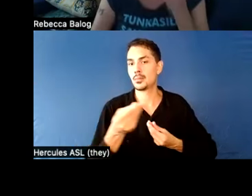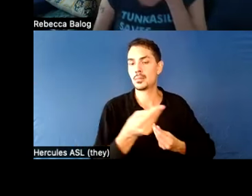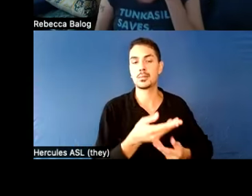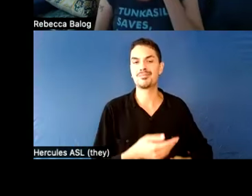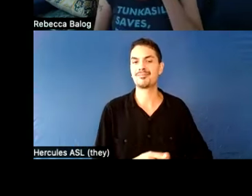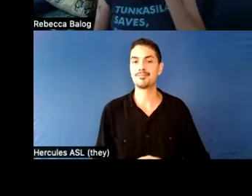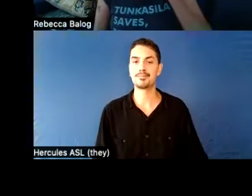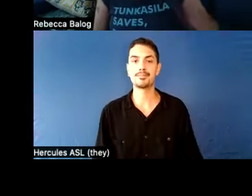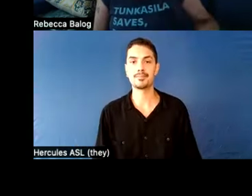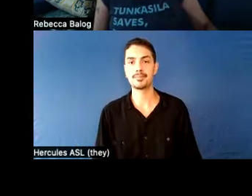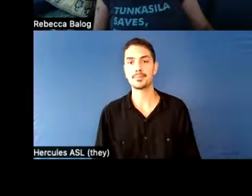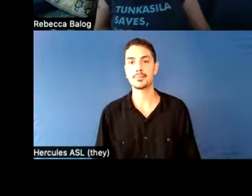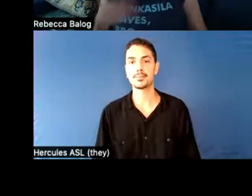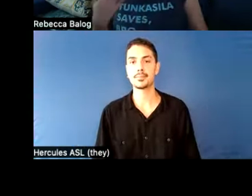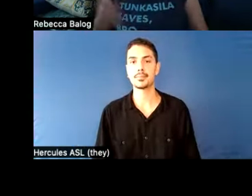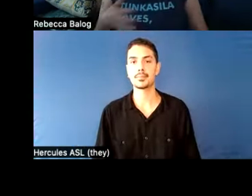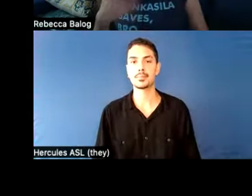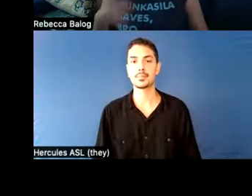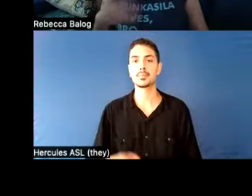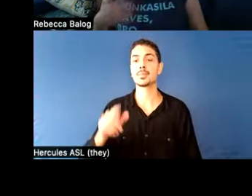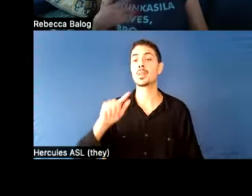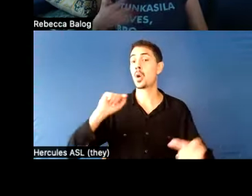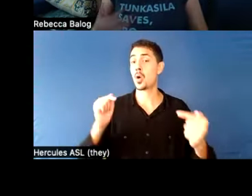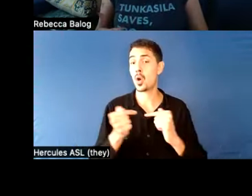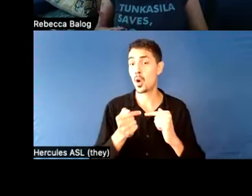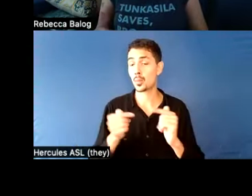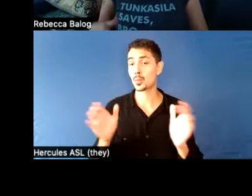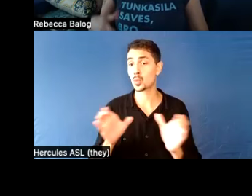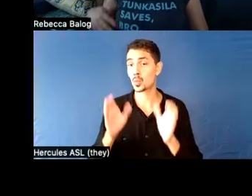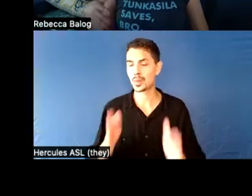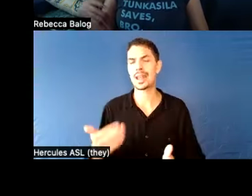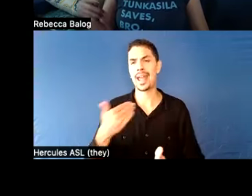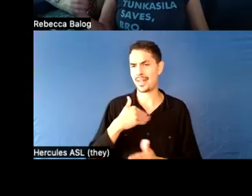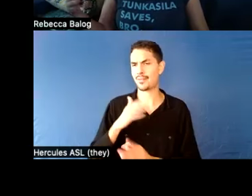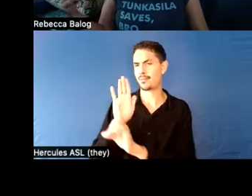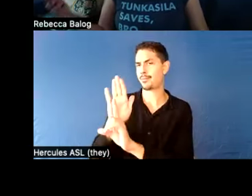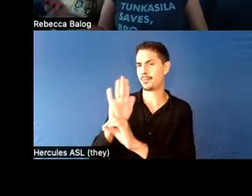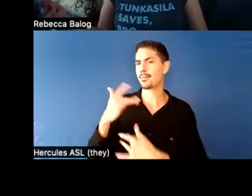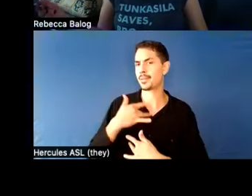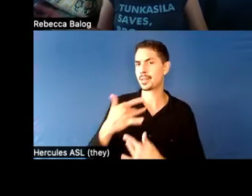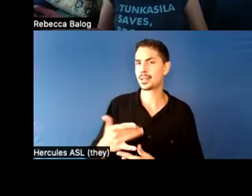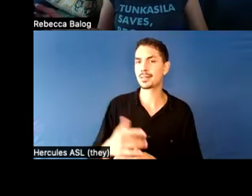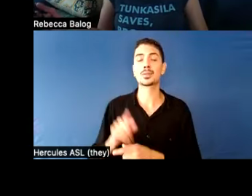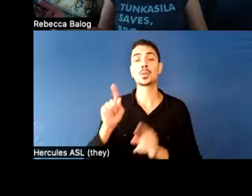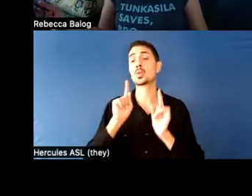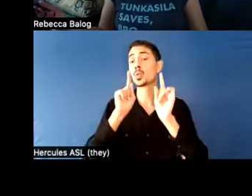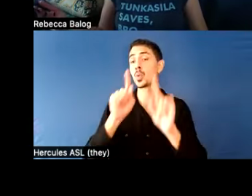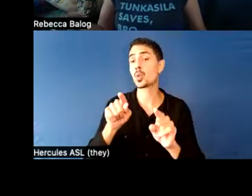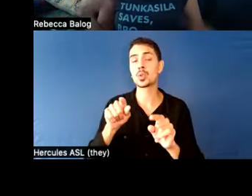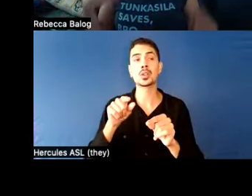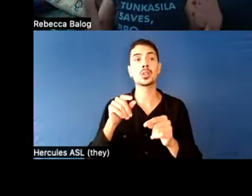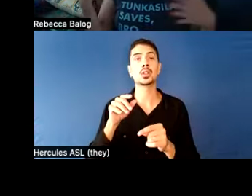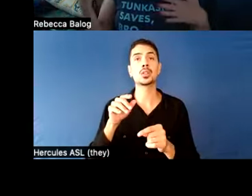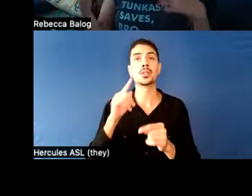Some harm doers have a certain way about them, and then you could go to the grocery store and your cashier